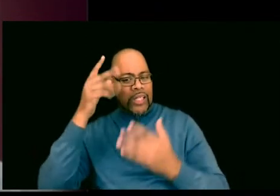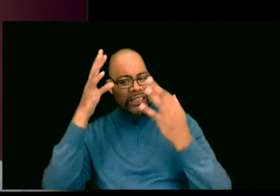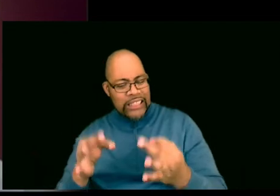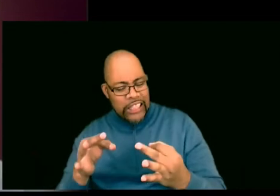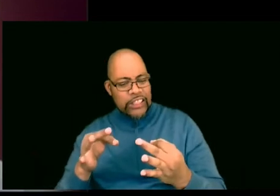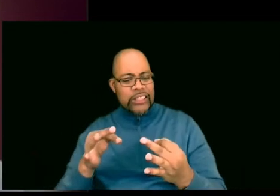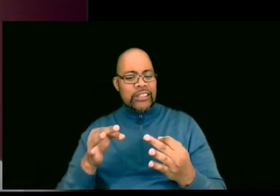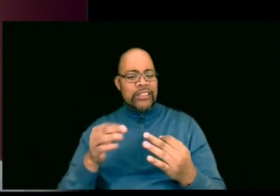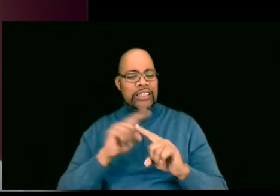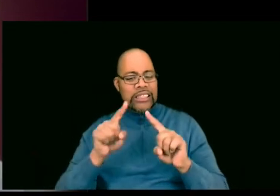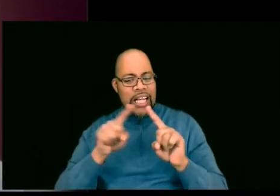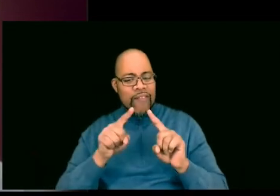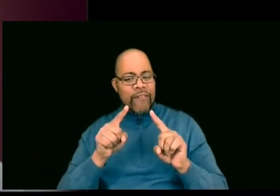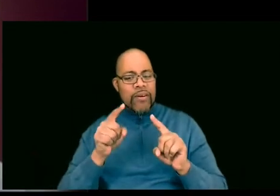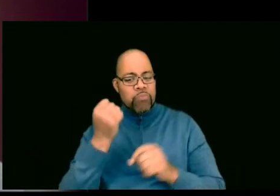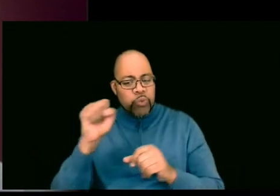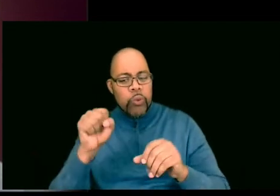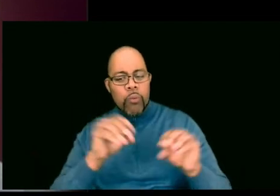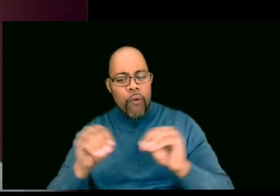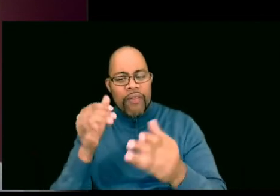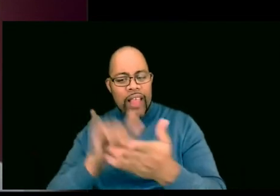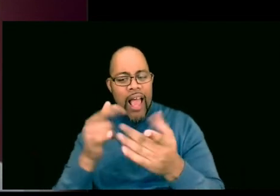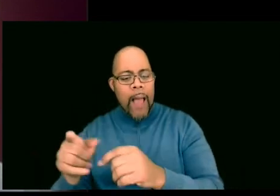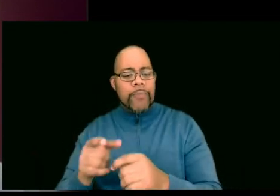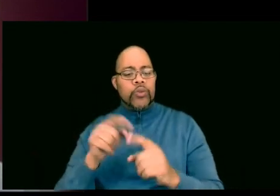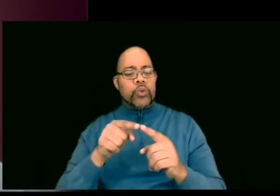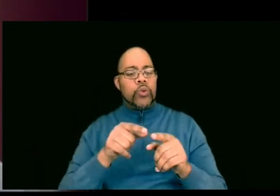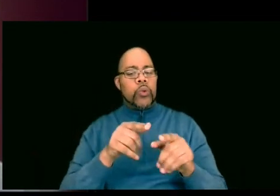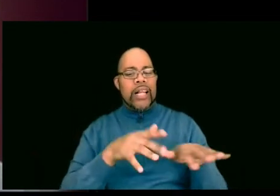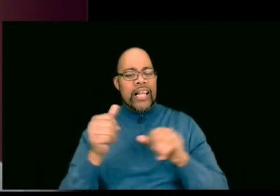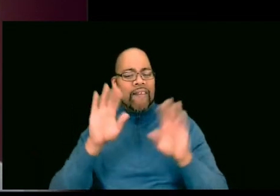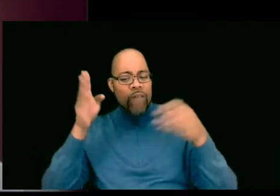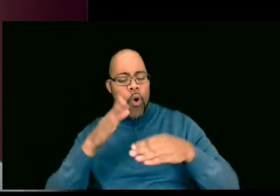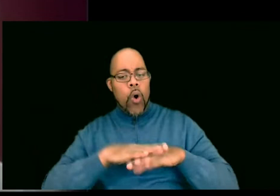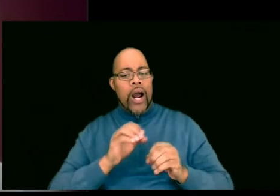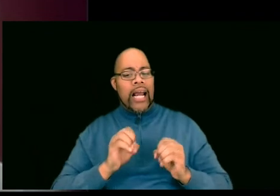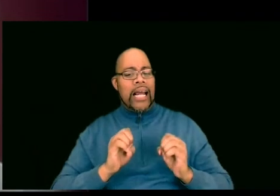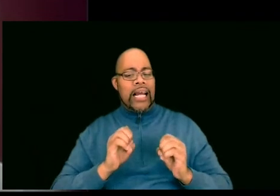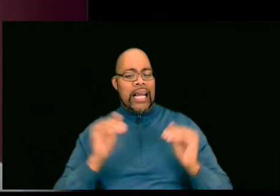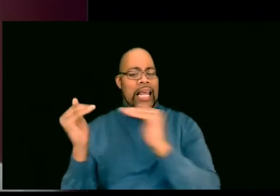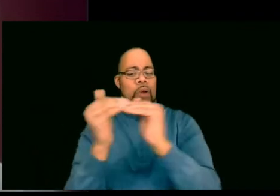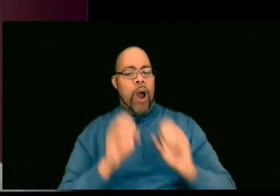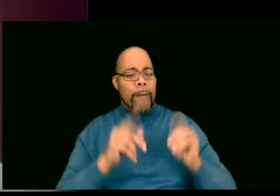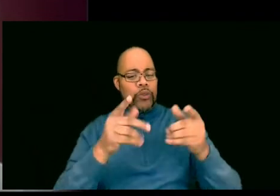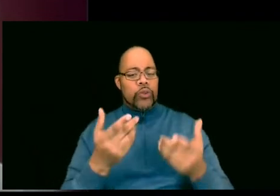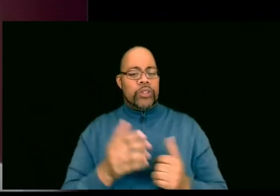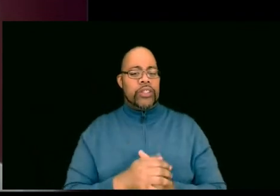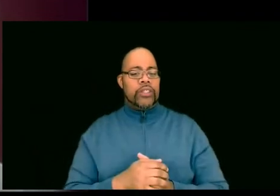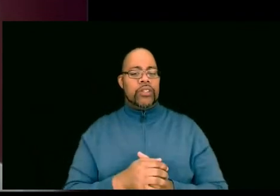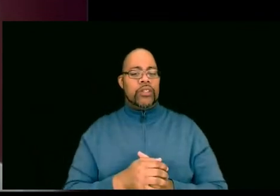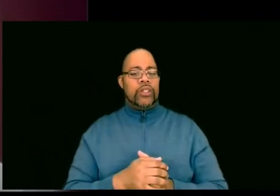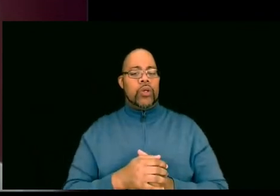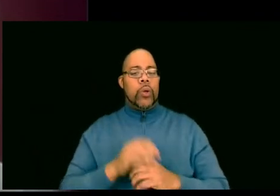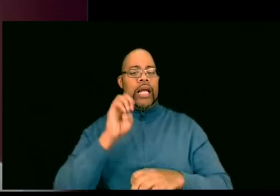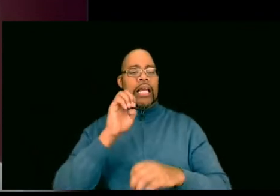decisions or movements or going on to move away from focus on equal opportunity. We're an